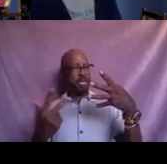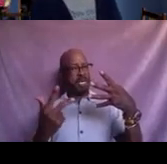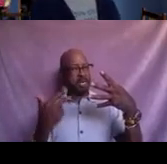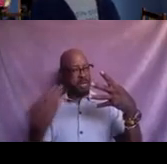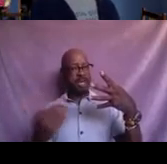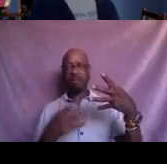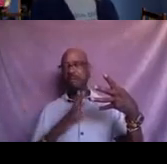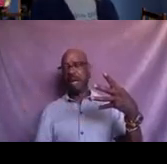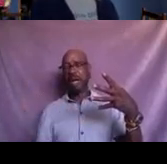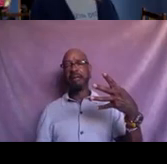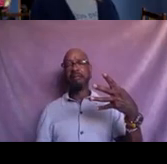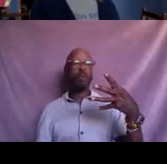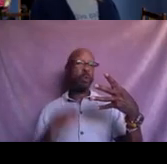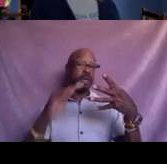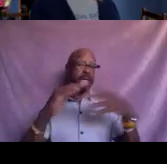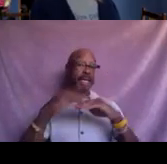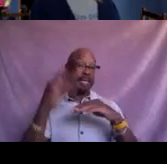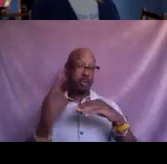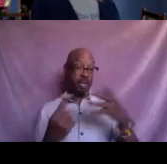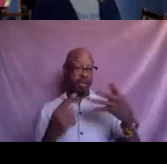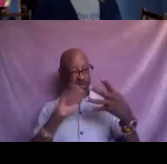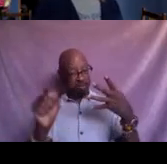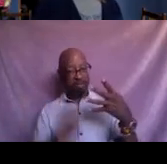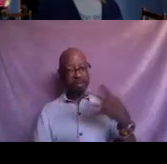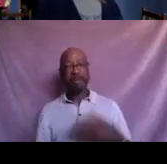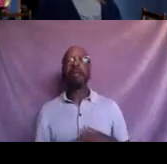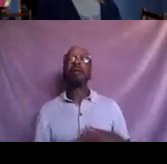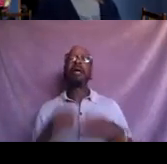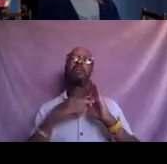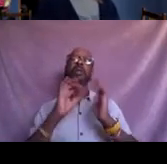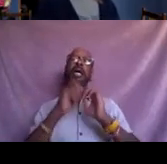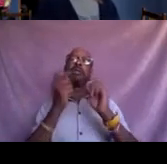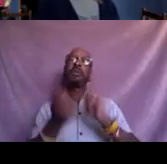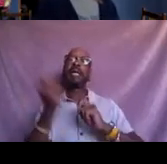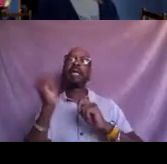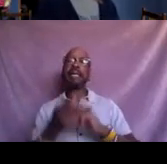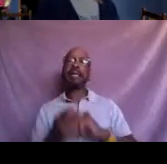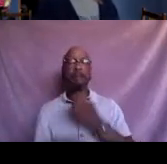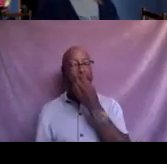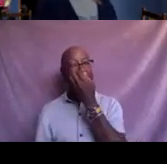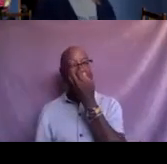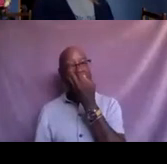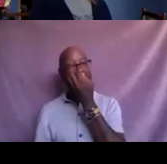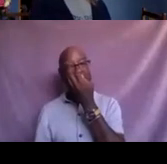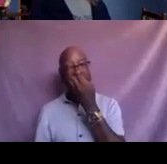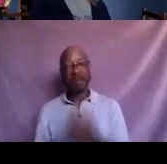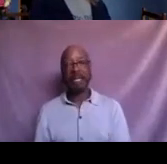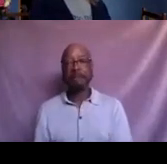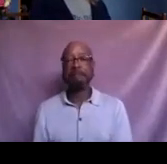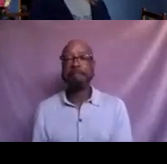I'm going to show you how to edit these, and we will edit them later. And then you'll click that create button.